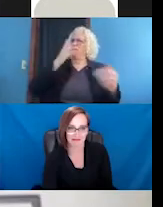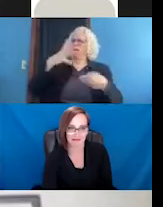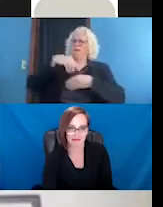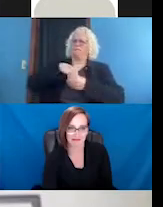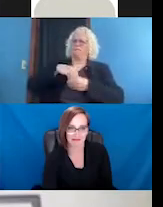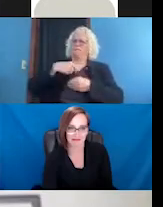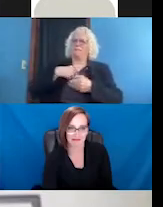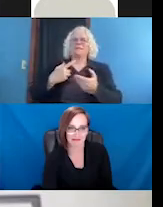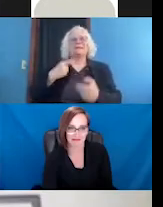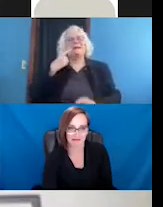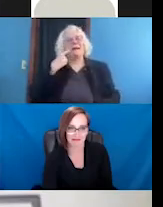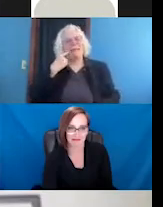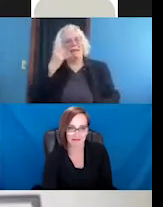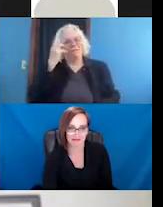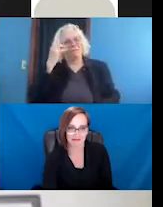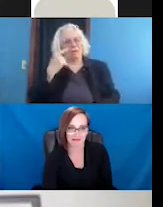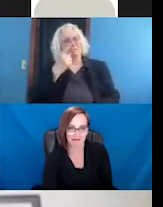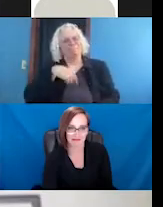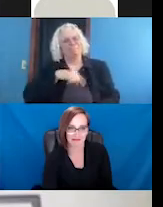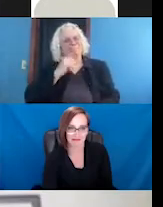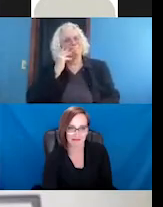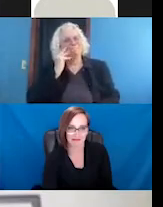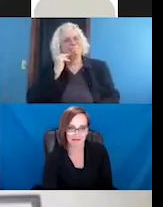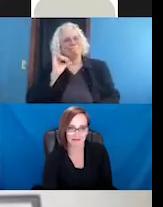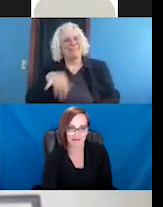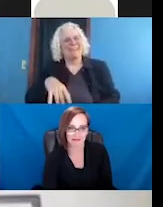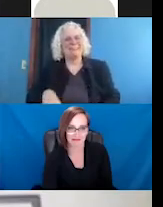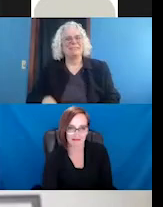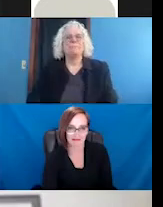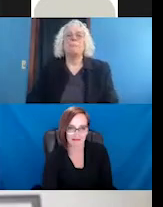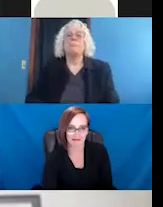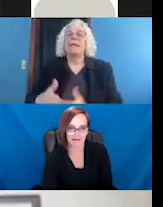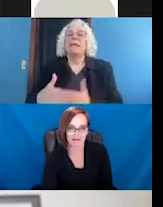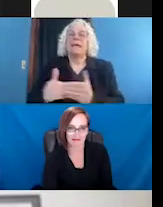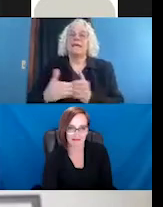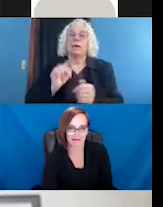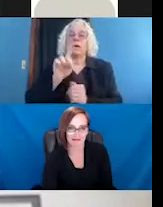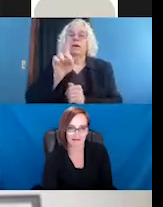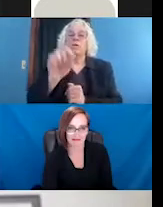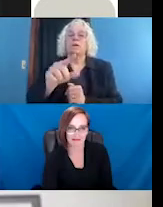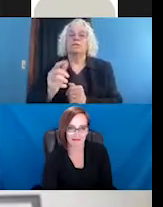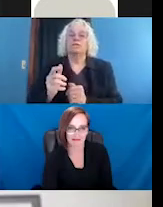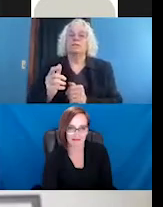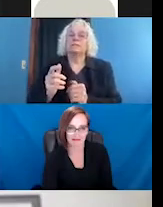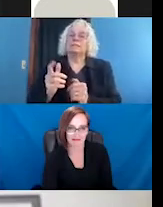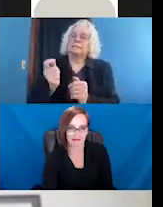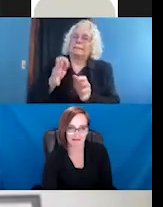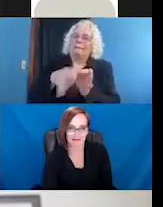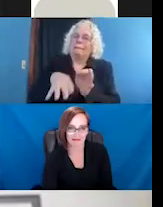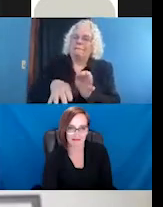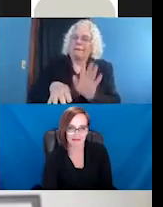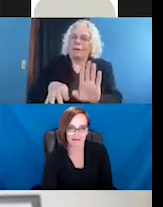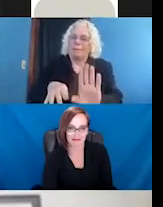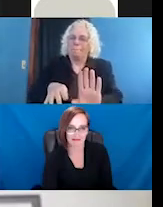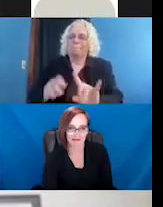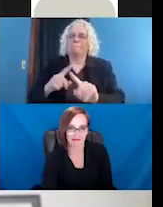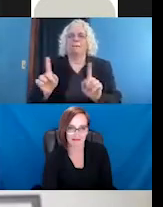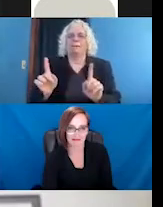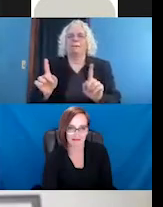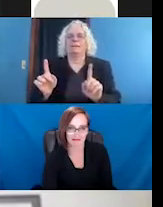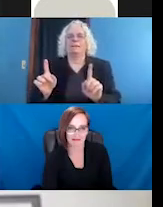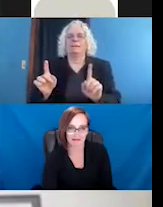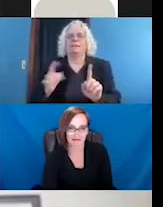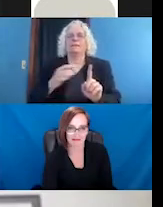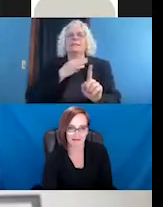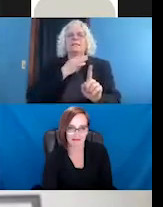fair point. Let me ask you a question here. And it's not fair, but to spring this on you, but do you know what is the